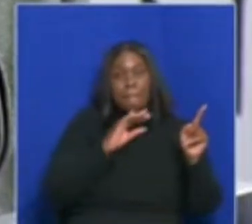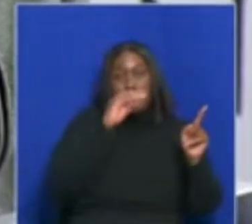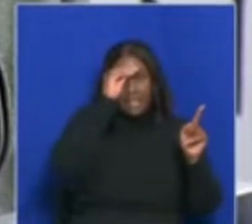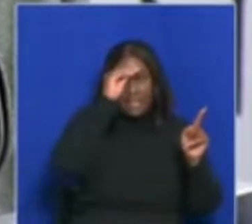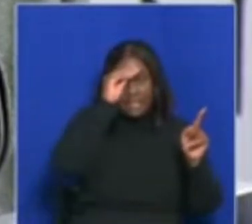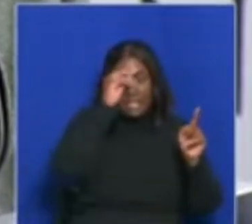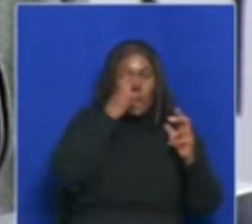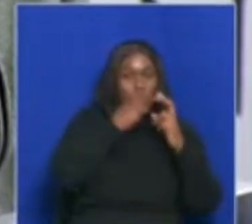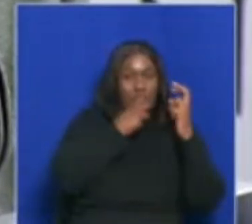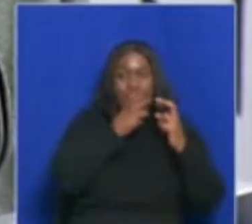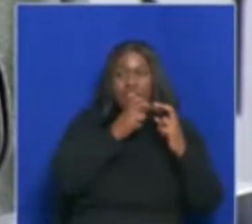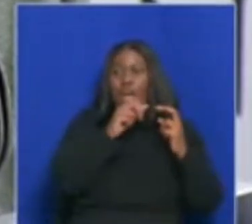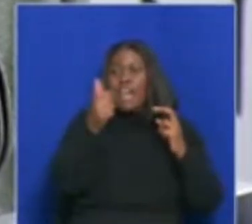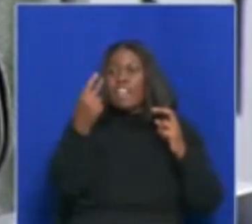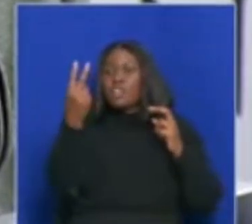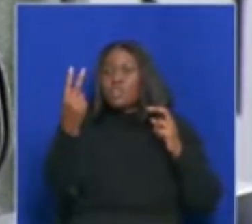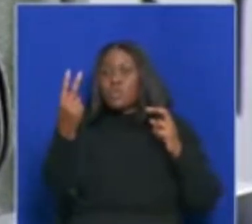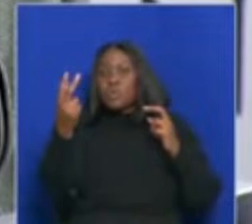found him at